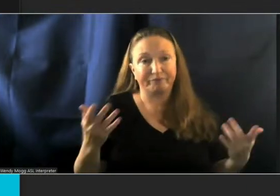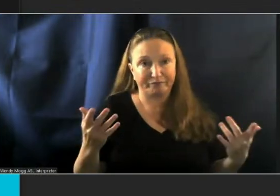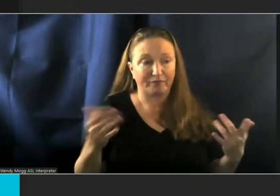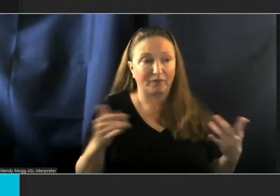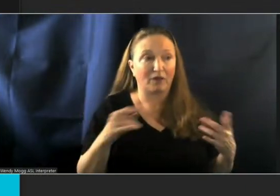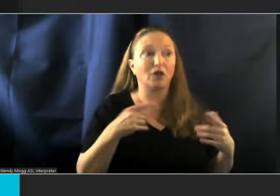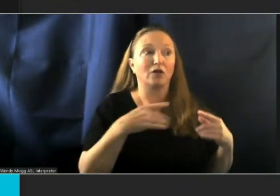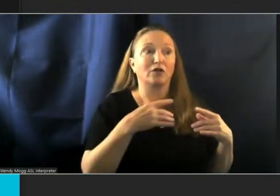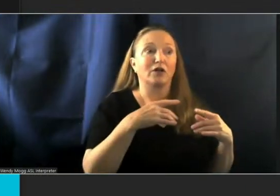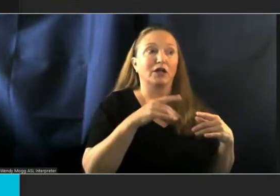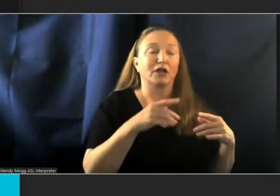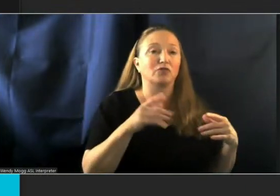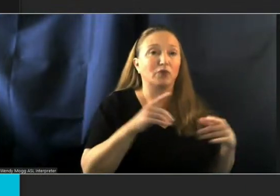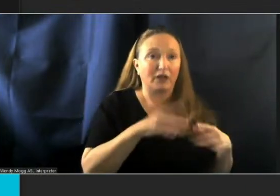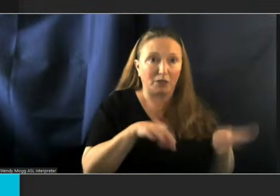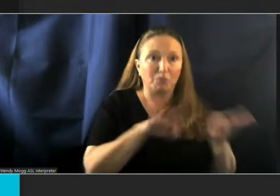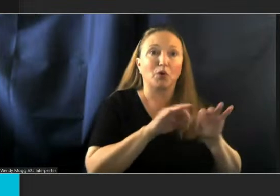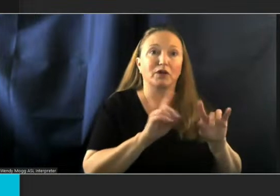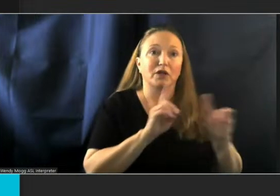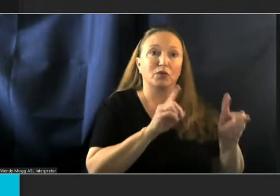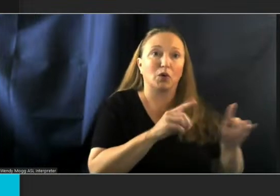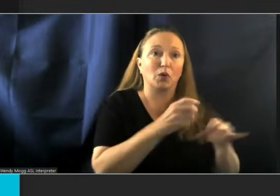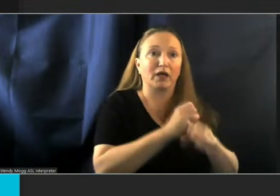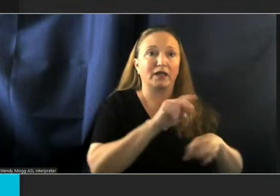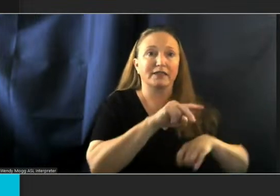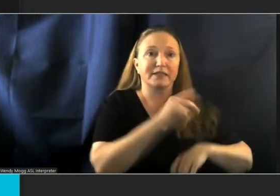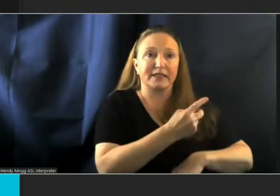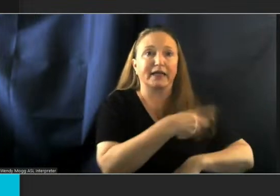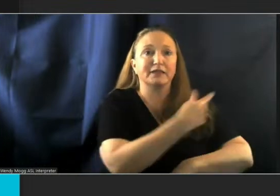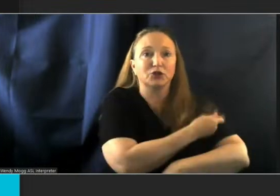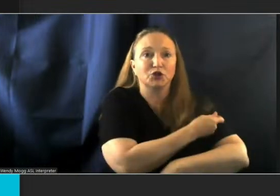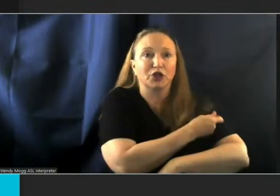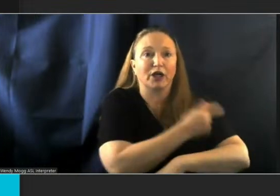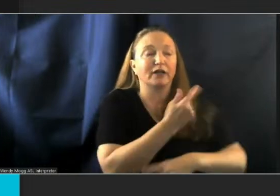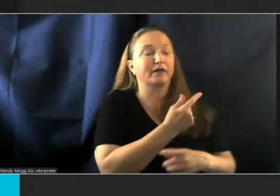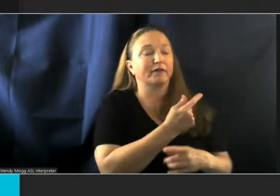Mendocino County. The vaccine is available and it's free.